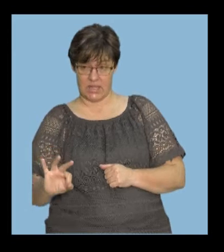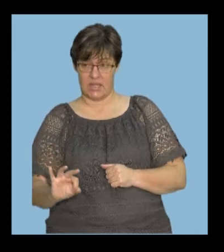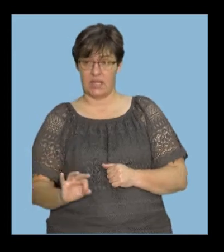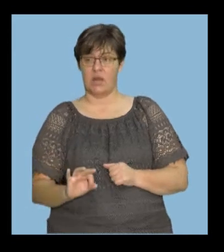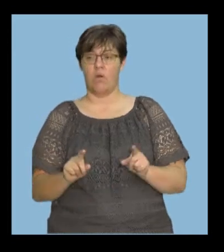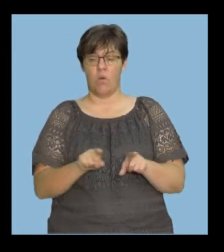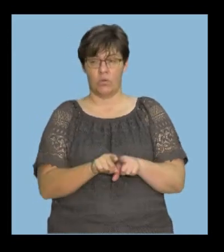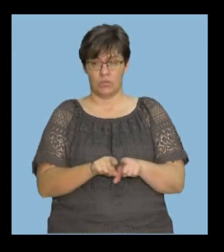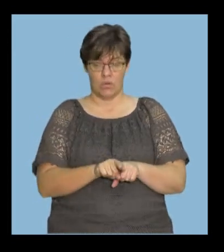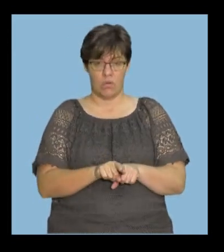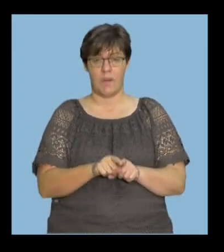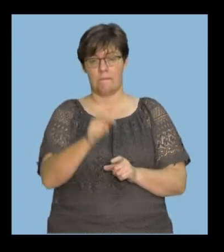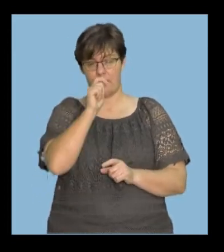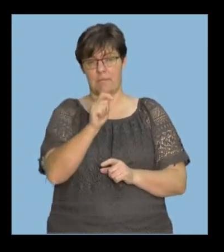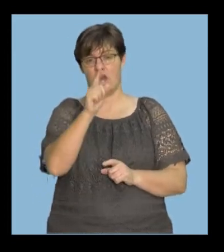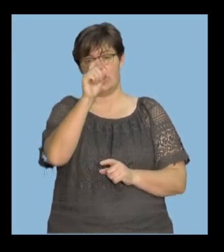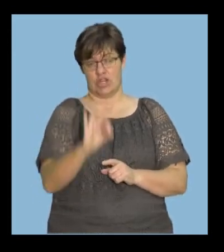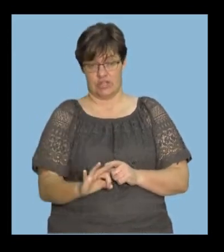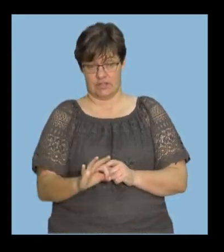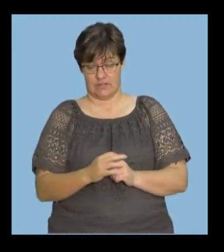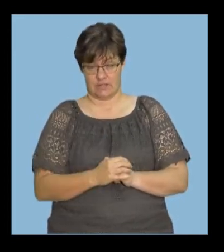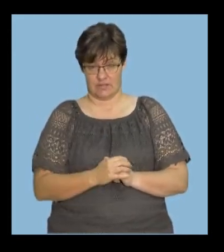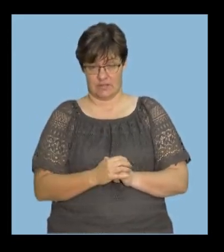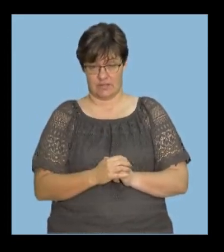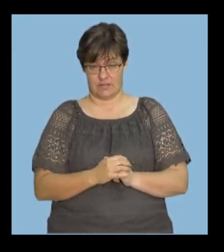we recognize that it's going to be a